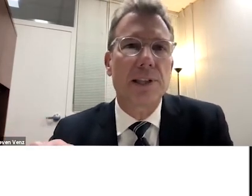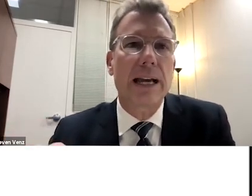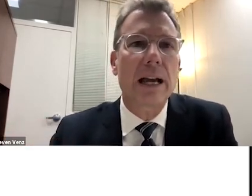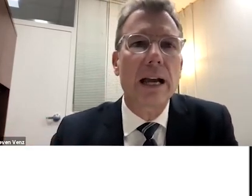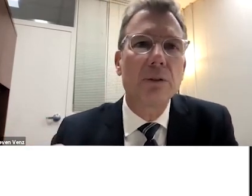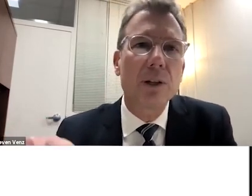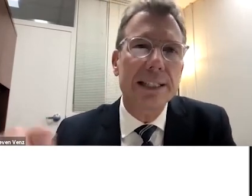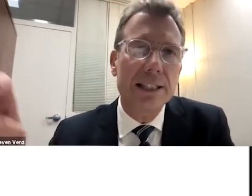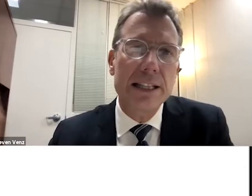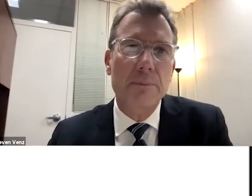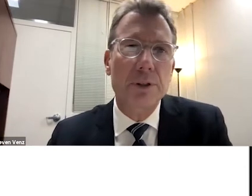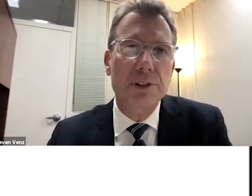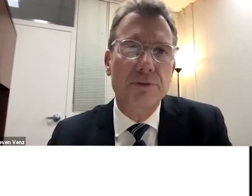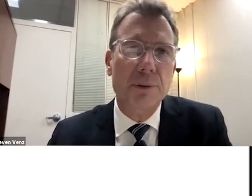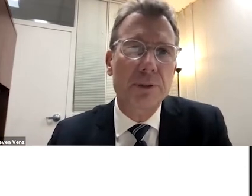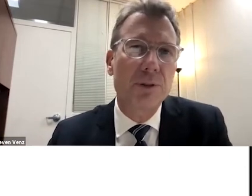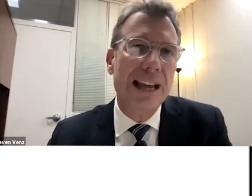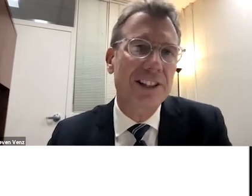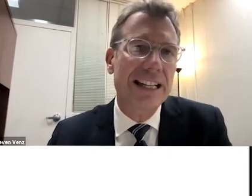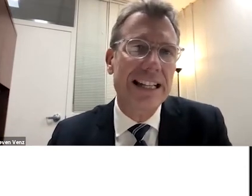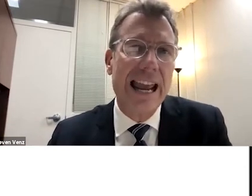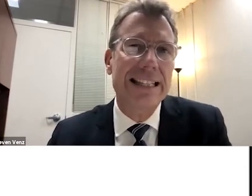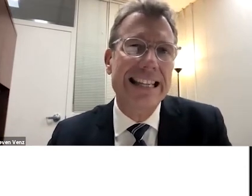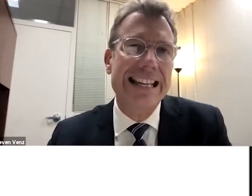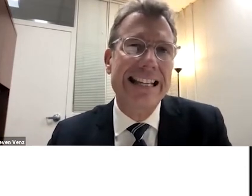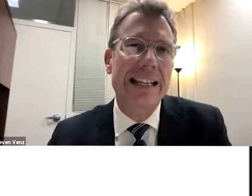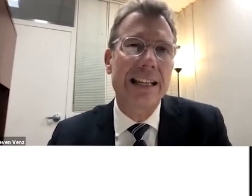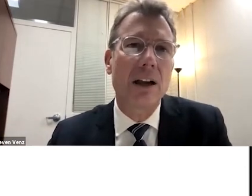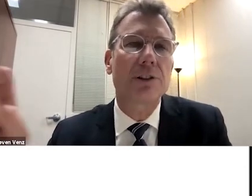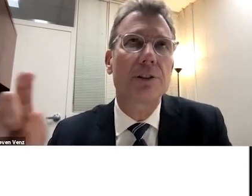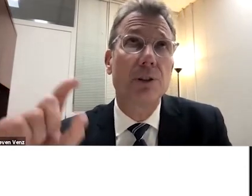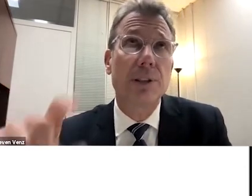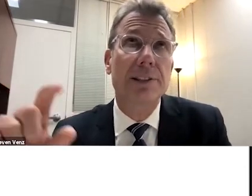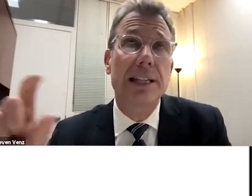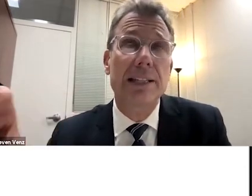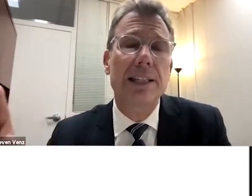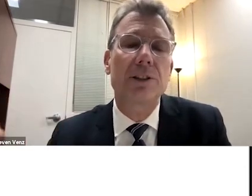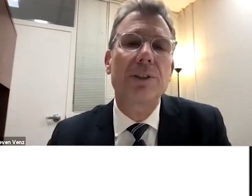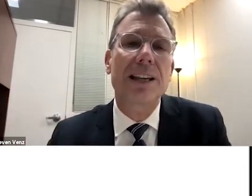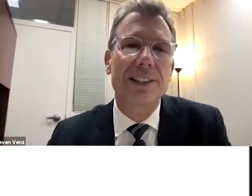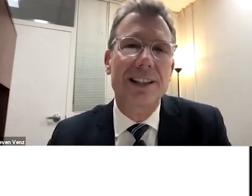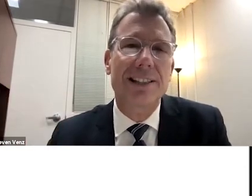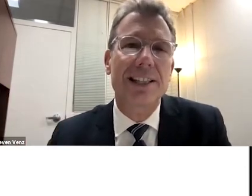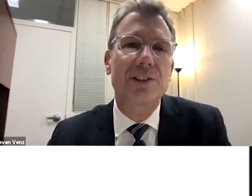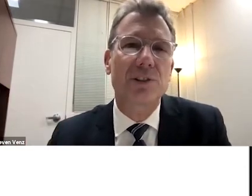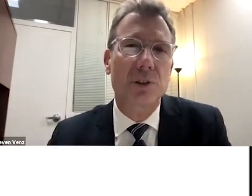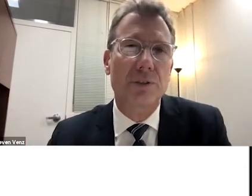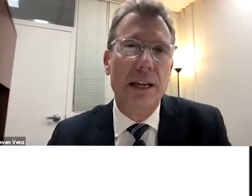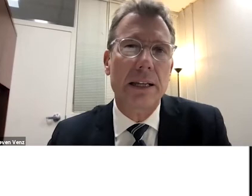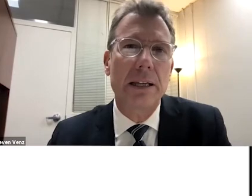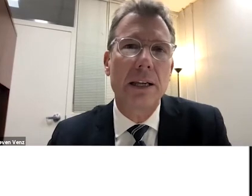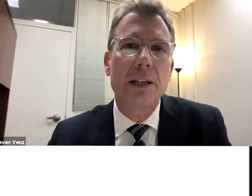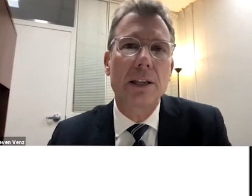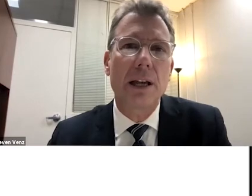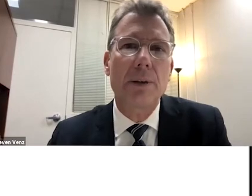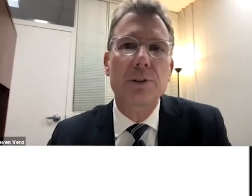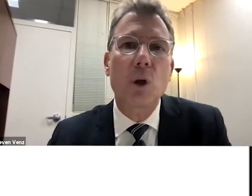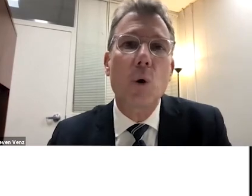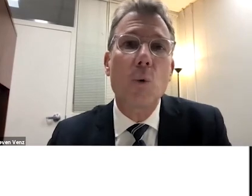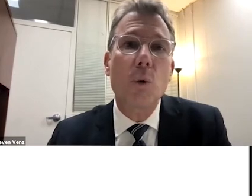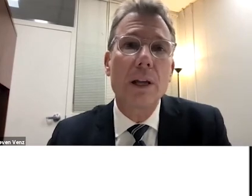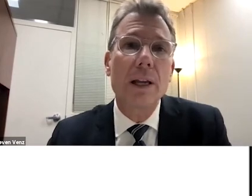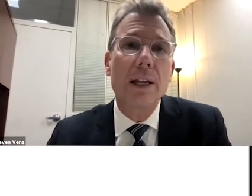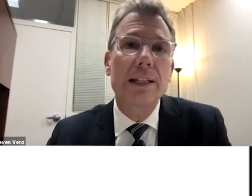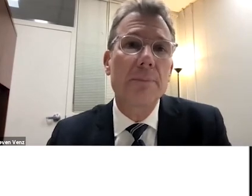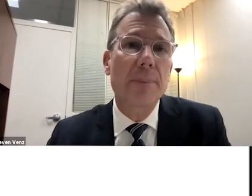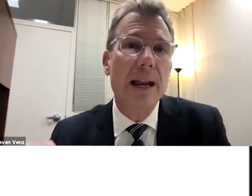know is that I looked at the numbers from 2018 and 2019 survey.